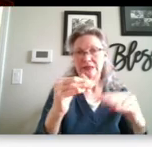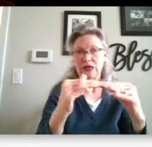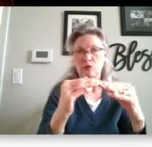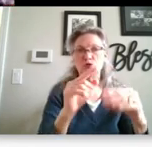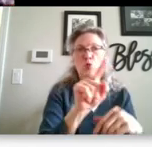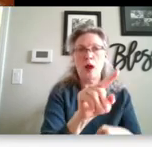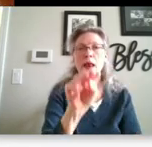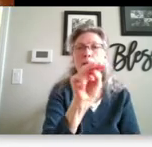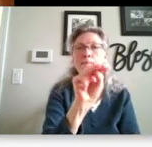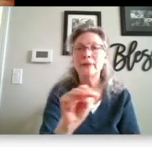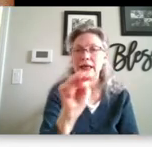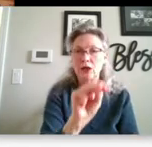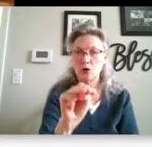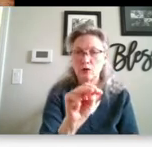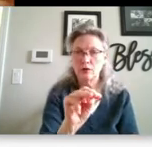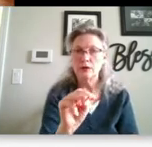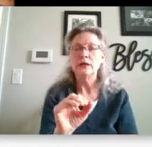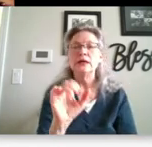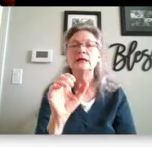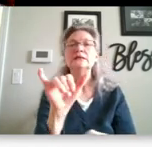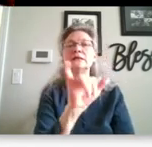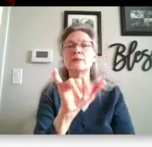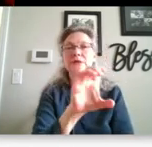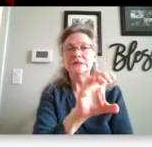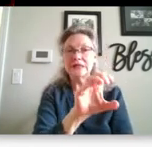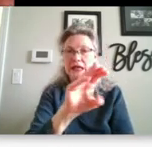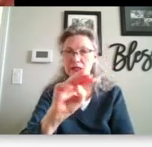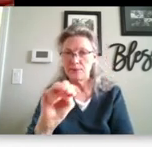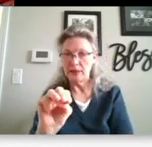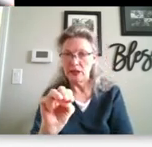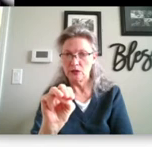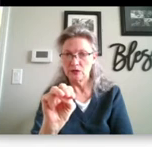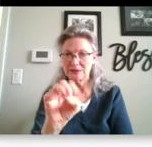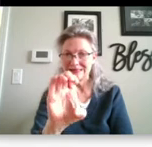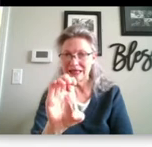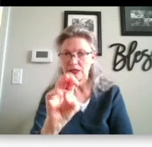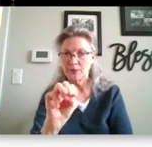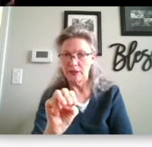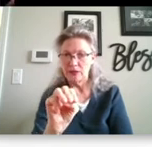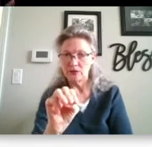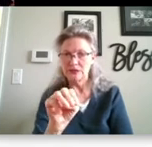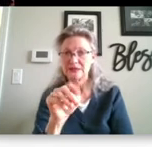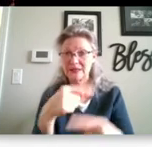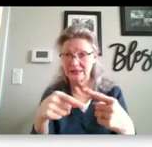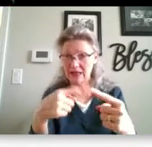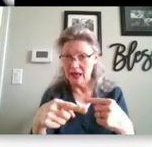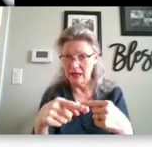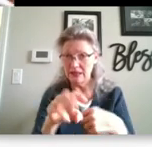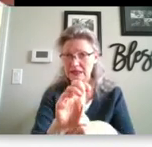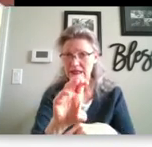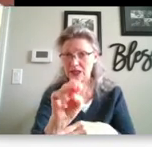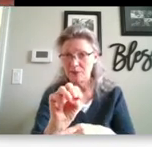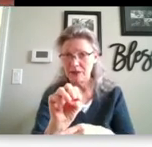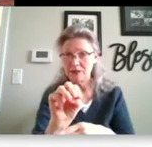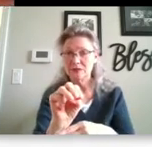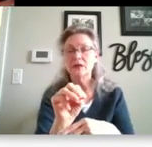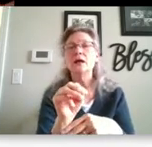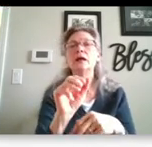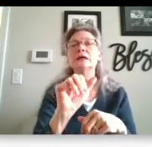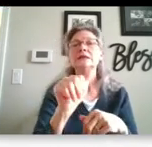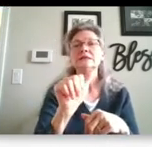Same thing for centimeters to decimeters. You might be thinking, okay, well, how many centimeters are in a decimeter? It takes